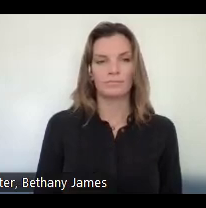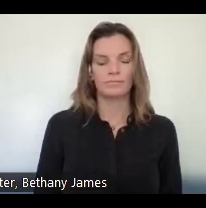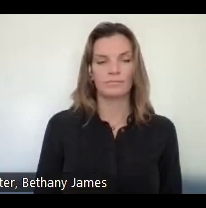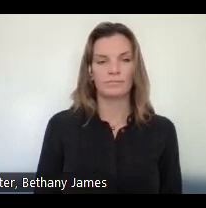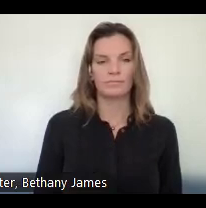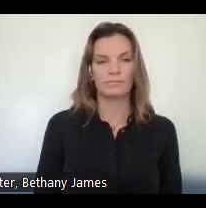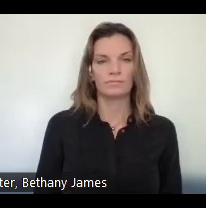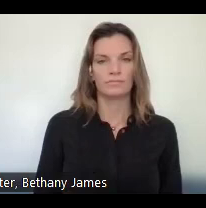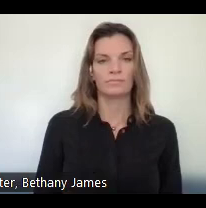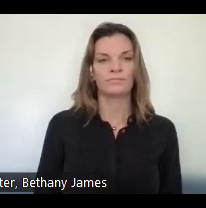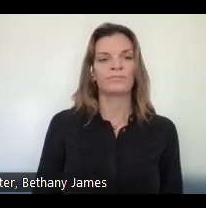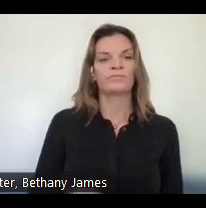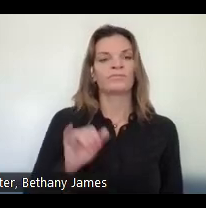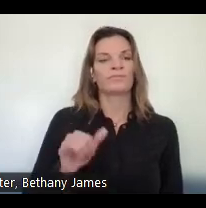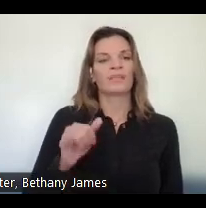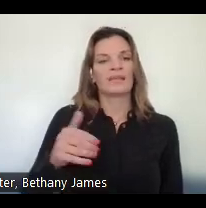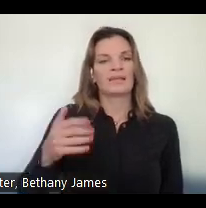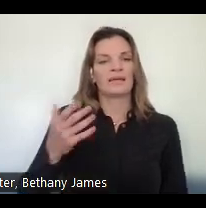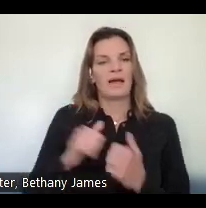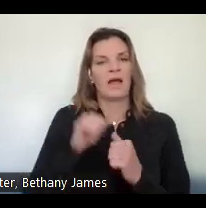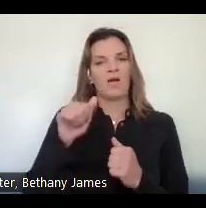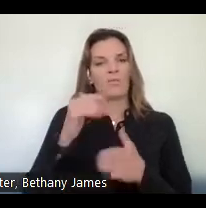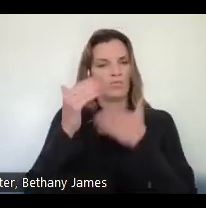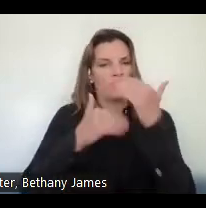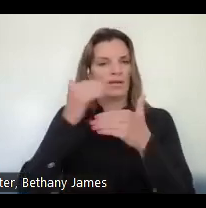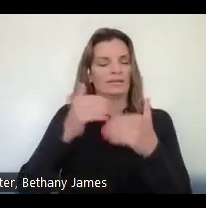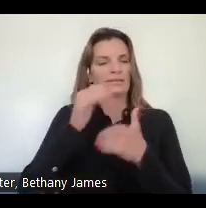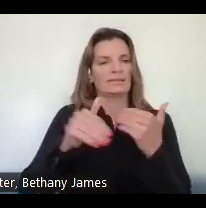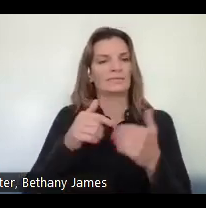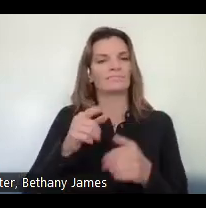Sensory processing. An individual with autism,